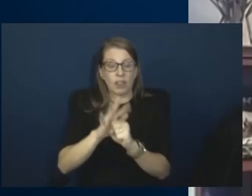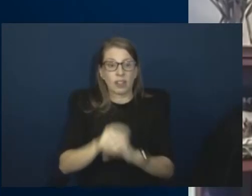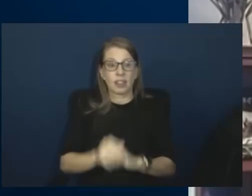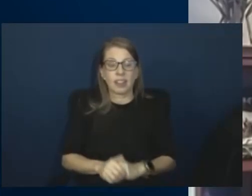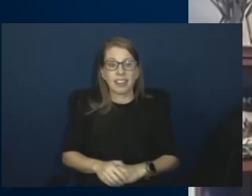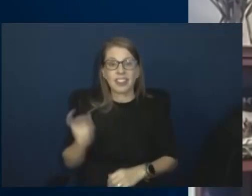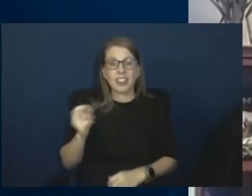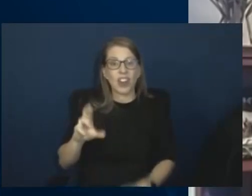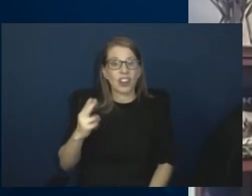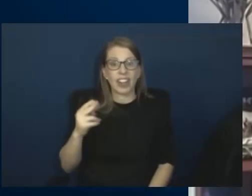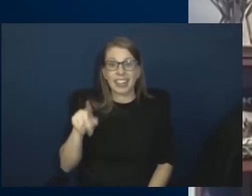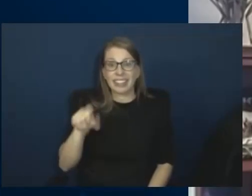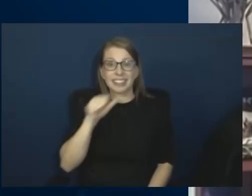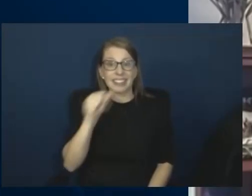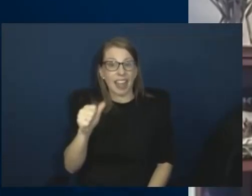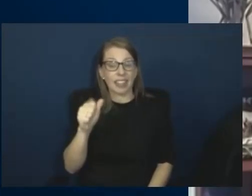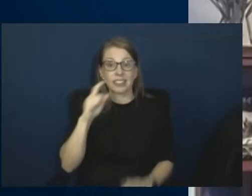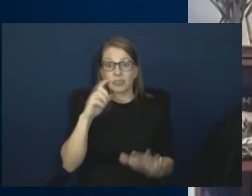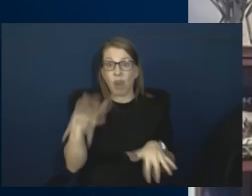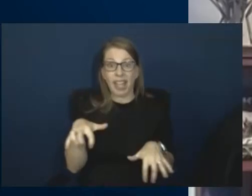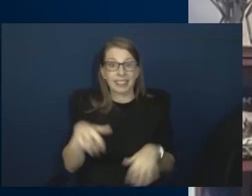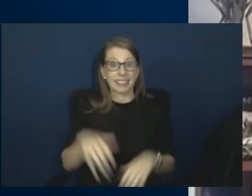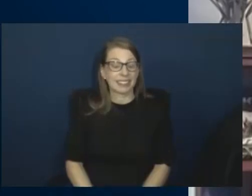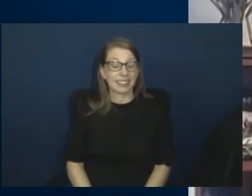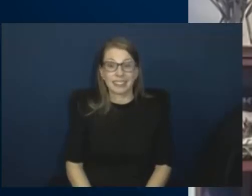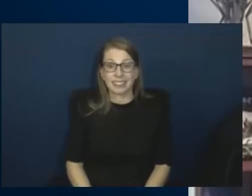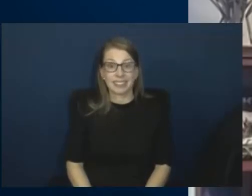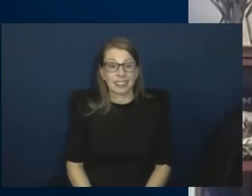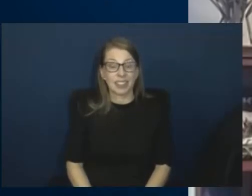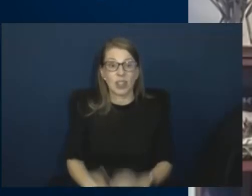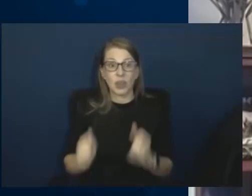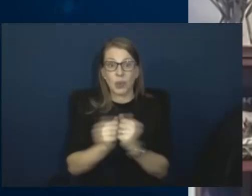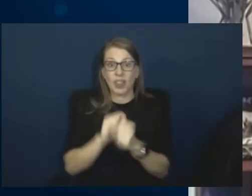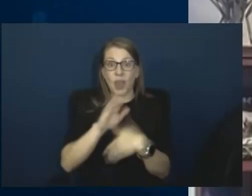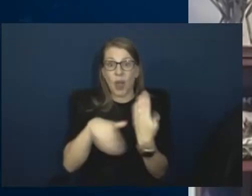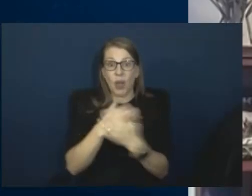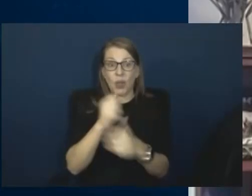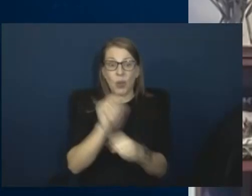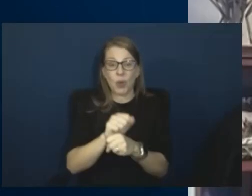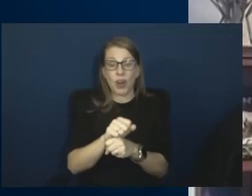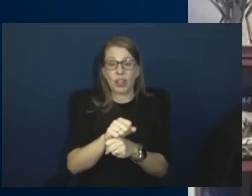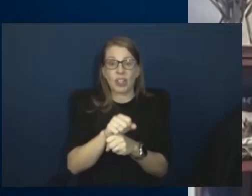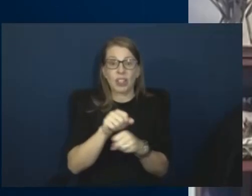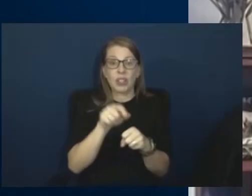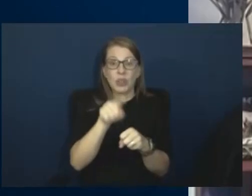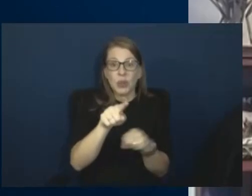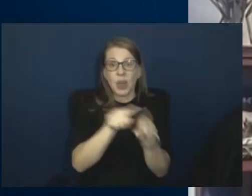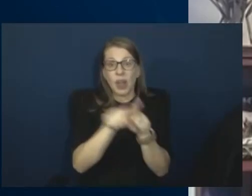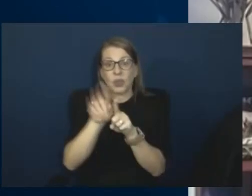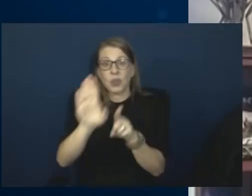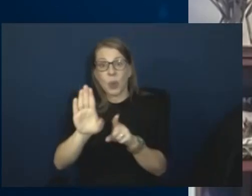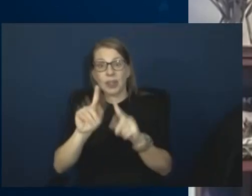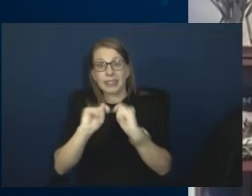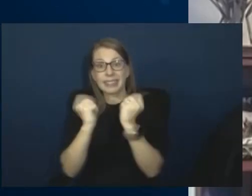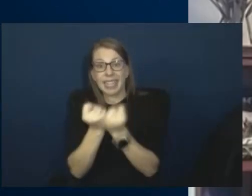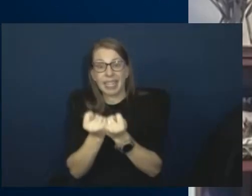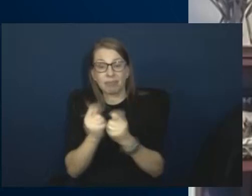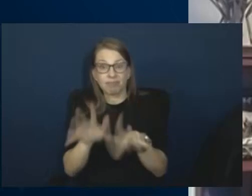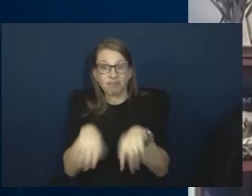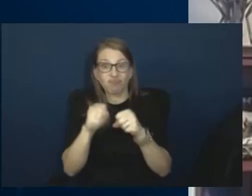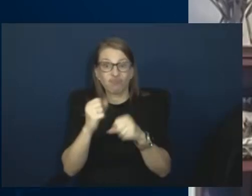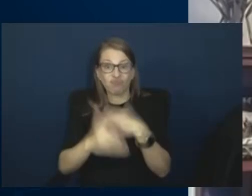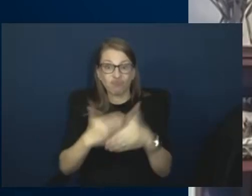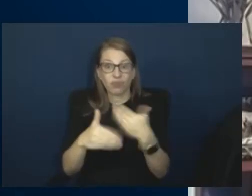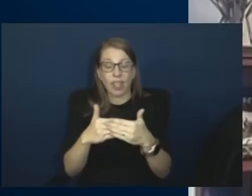at all surprised with all the work that you and your teams are doing. I mean, it's fantastic work, and we're glad your findings came up negative. So